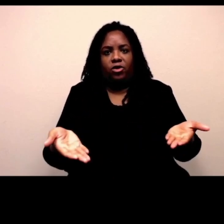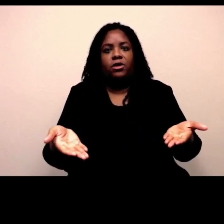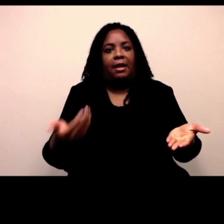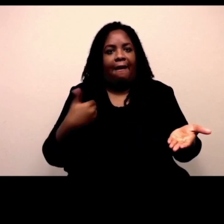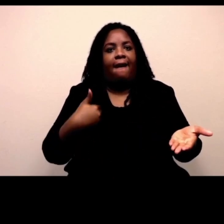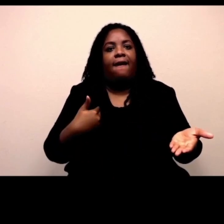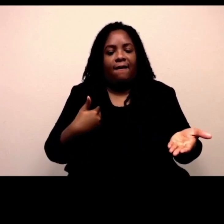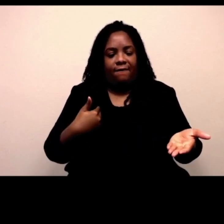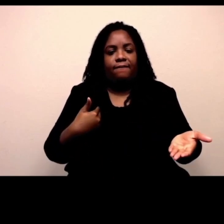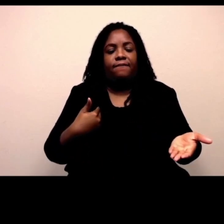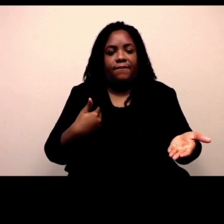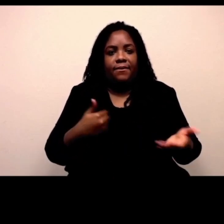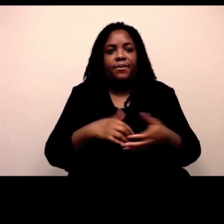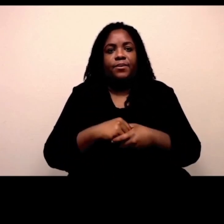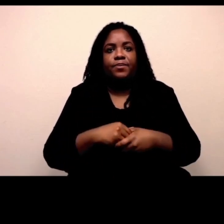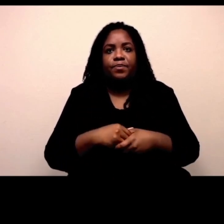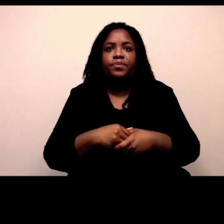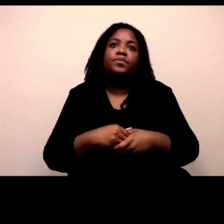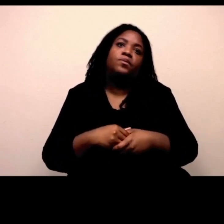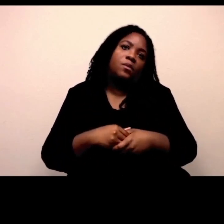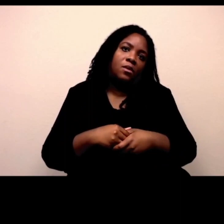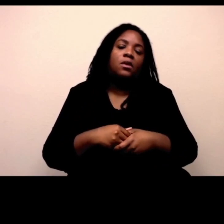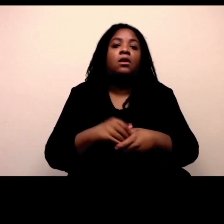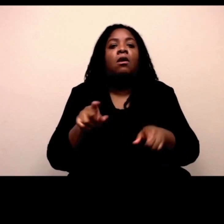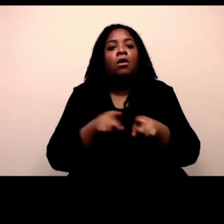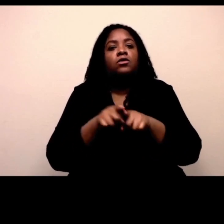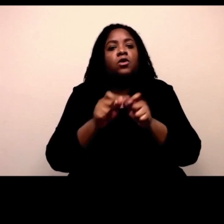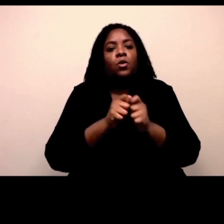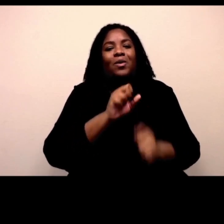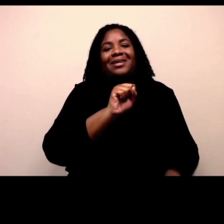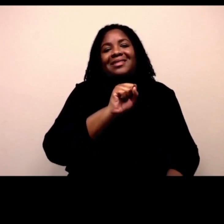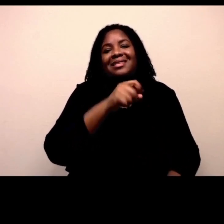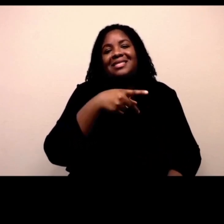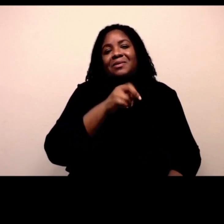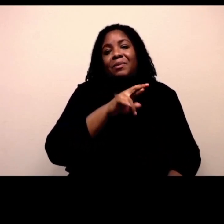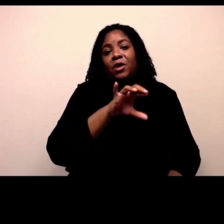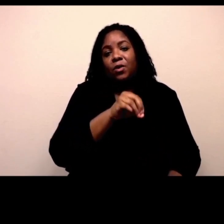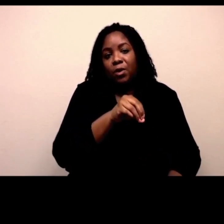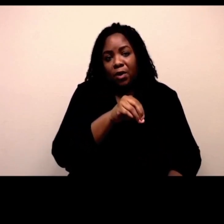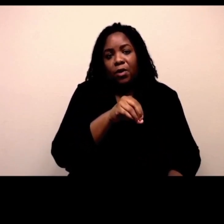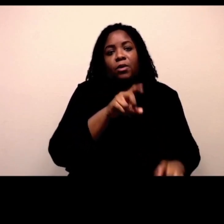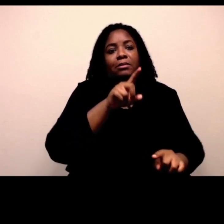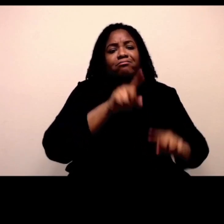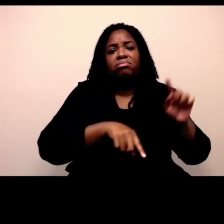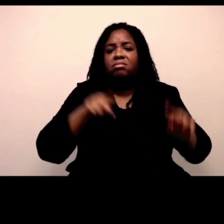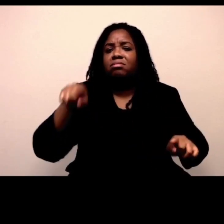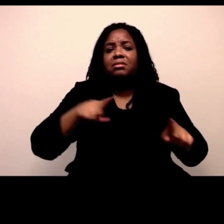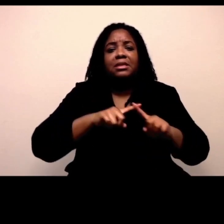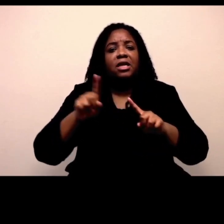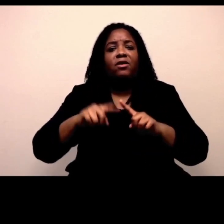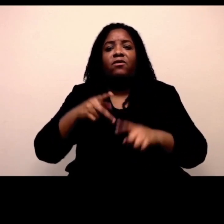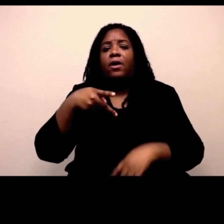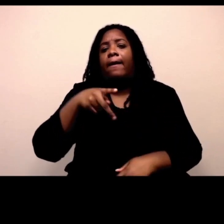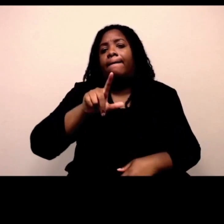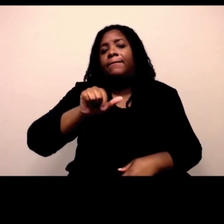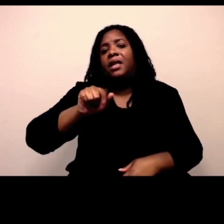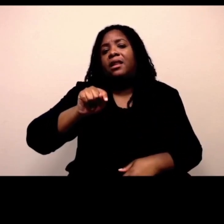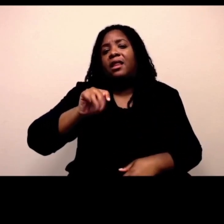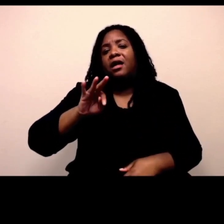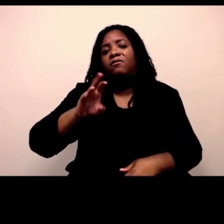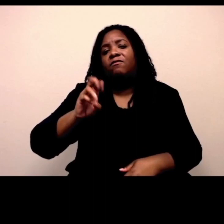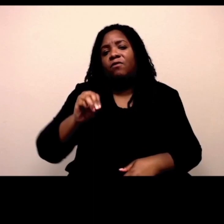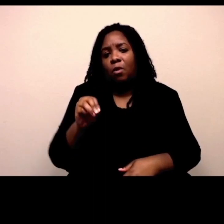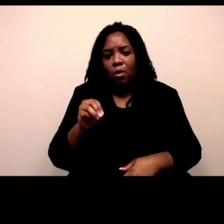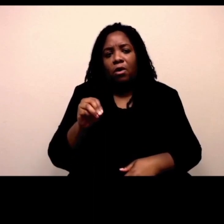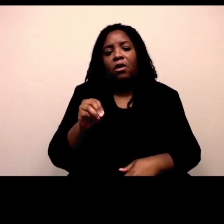know, working, we've done it with, you know, Spiro, we've done it with so many different platforms, and being able to be agile and mobile,